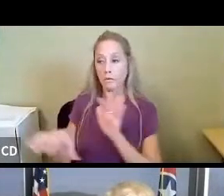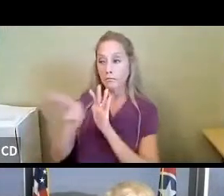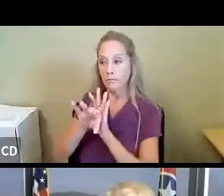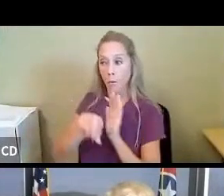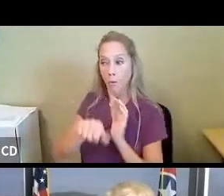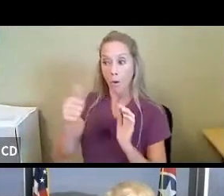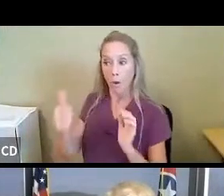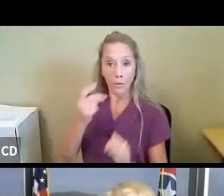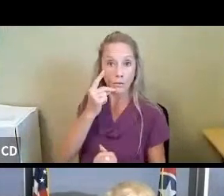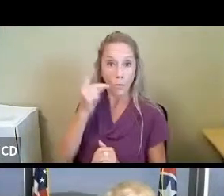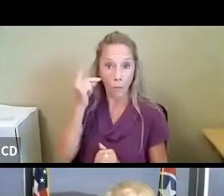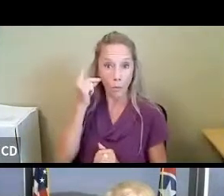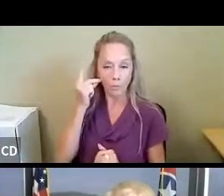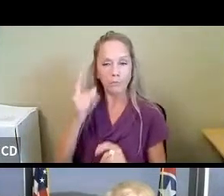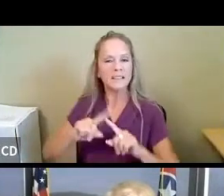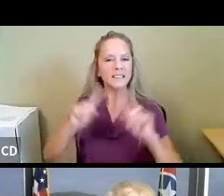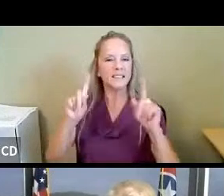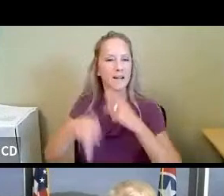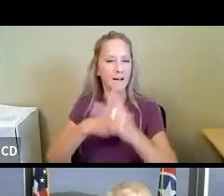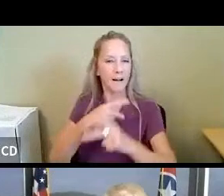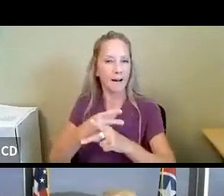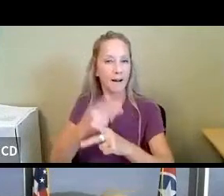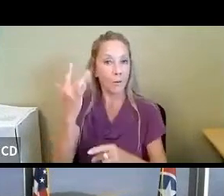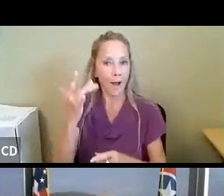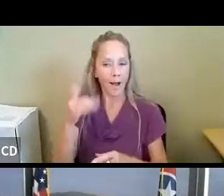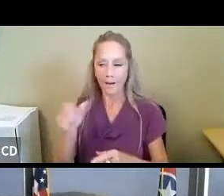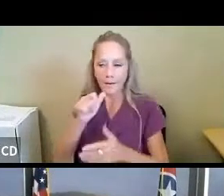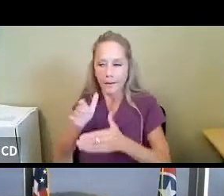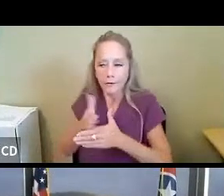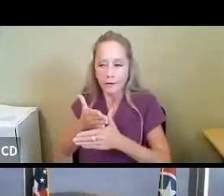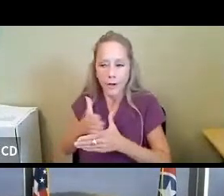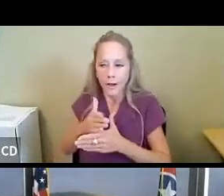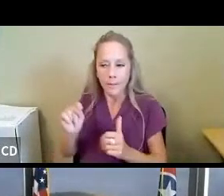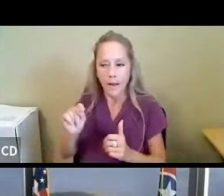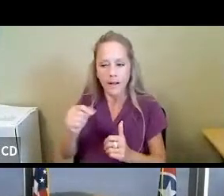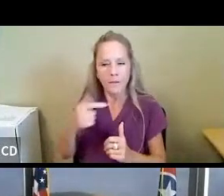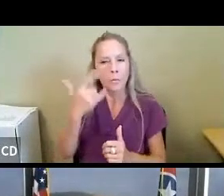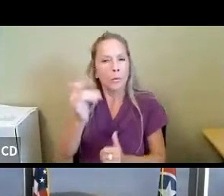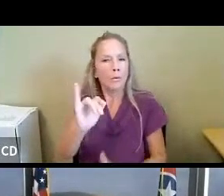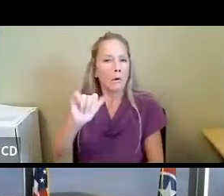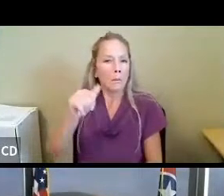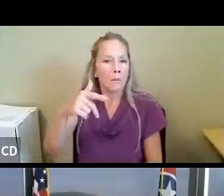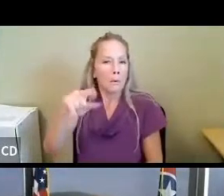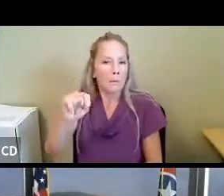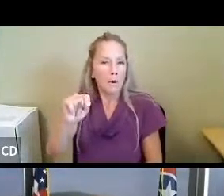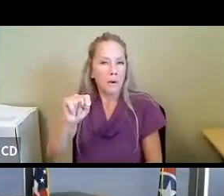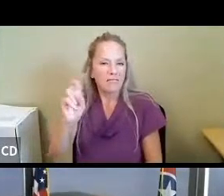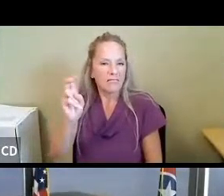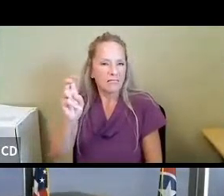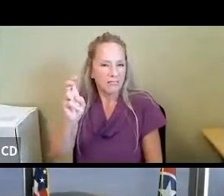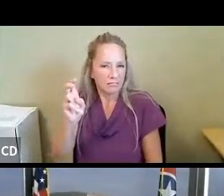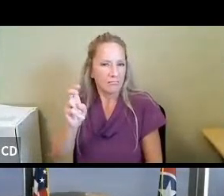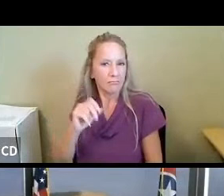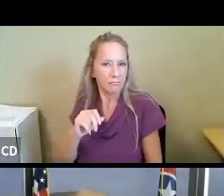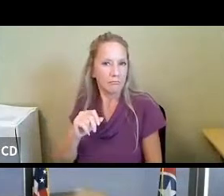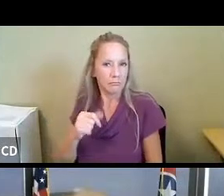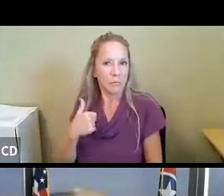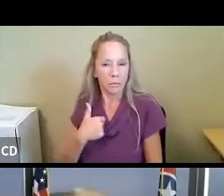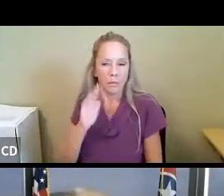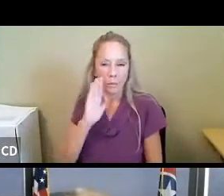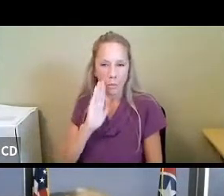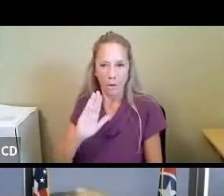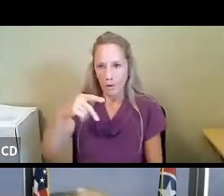living. It's not communal baths, it's more apartment style. And we'll be doing